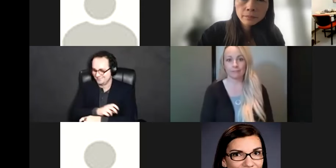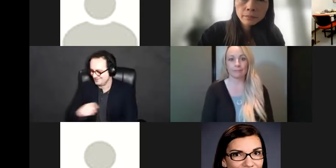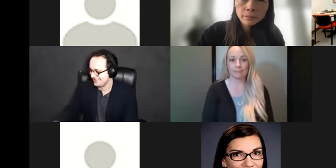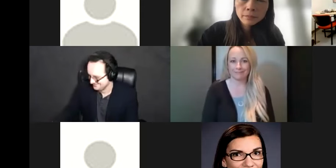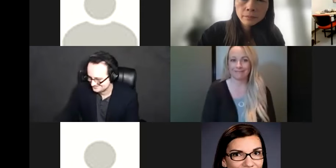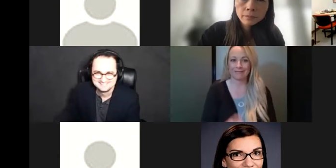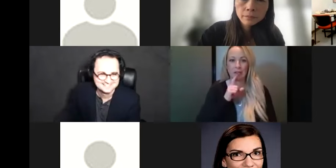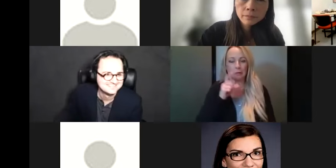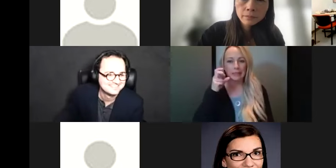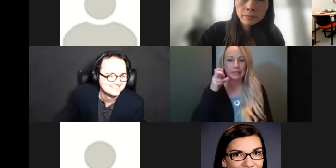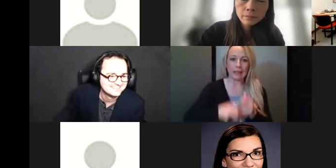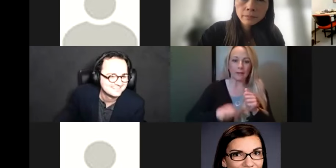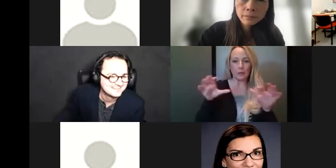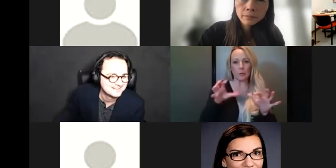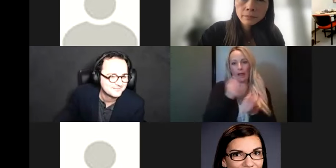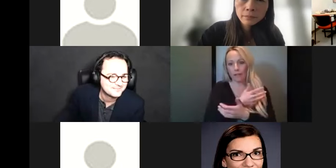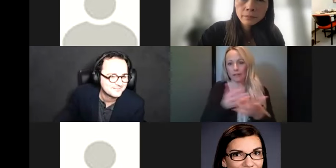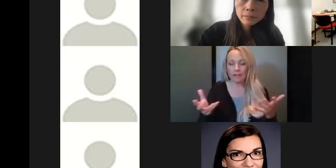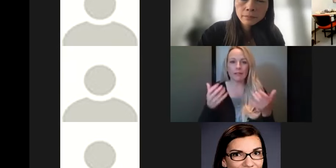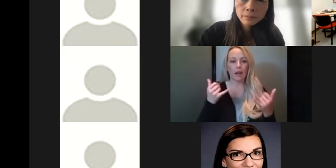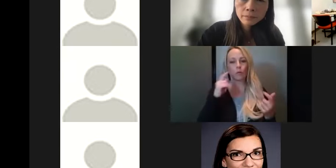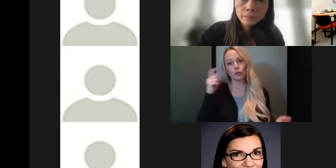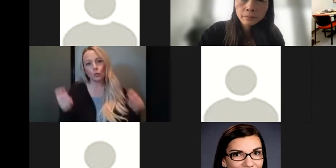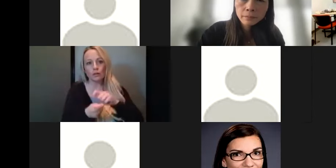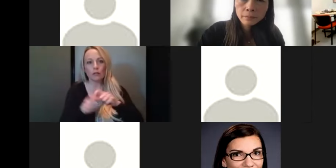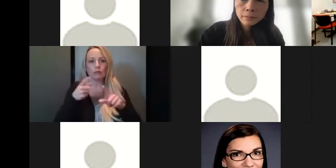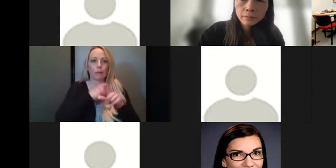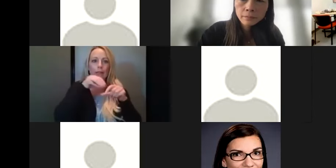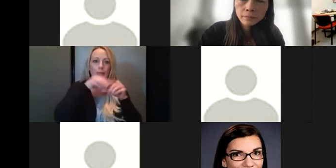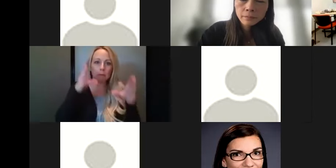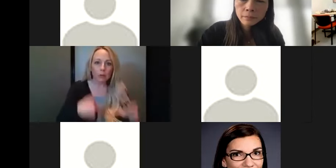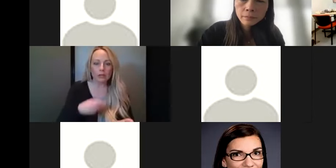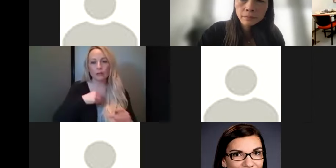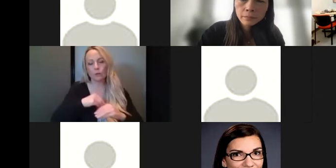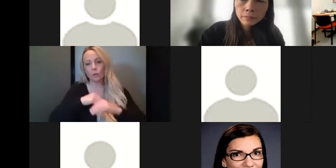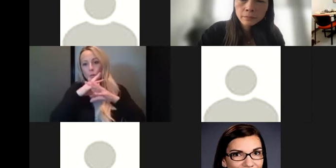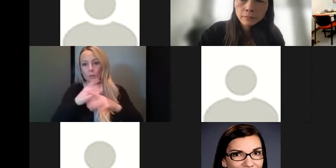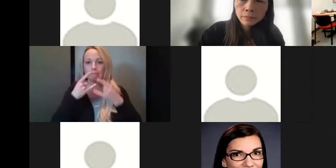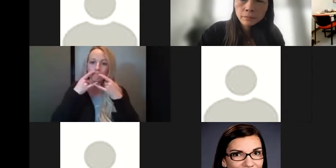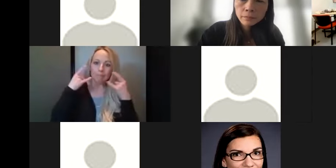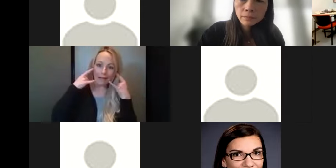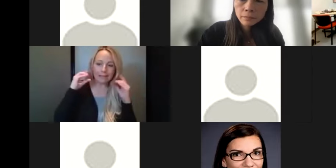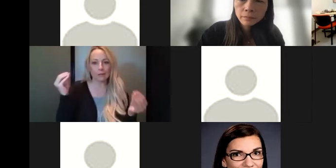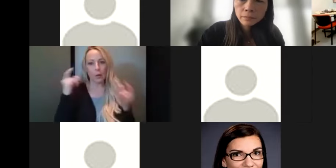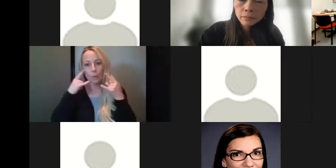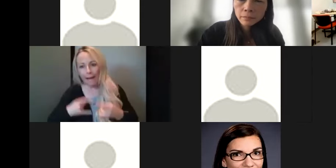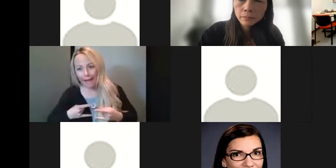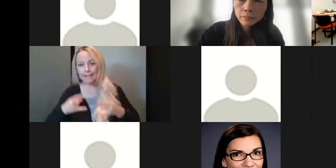things now that we're switching from in-person to Zoom and masks to not masks, back to masks.